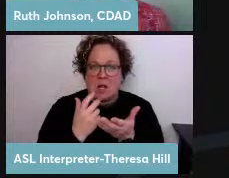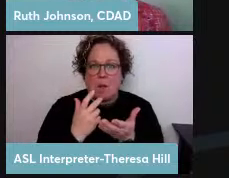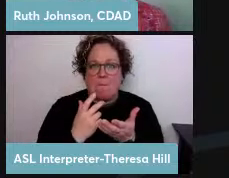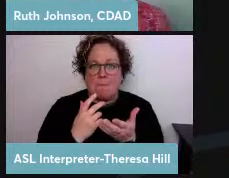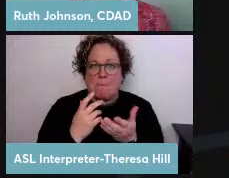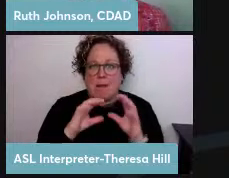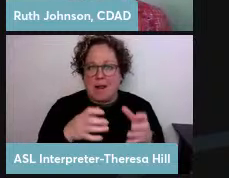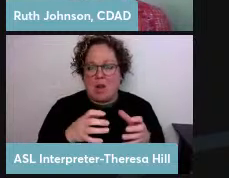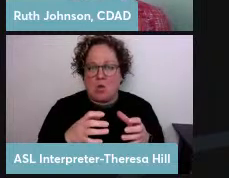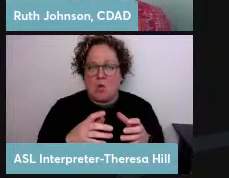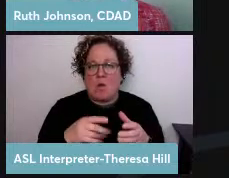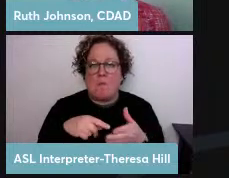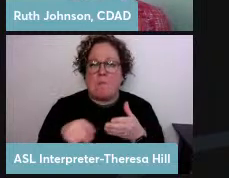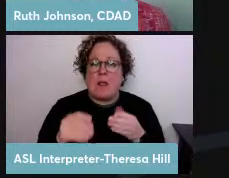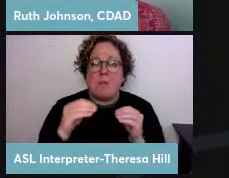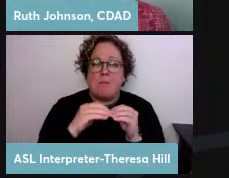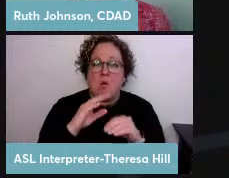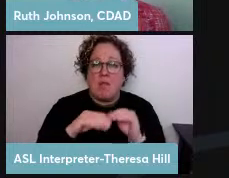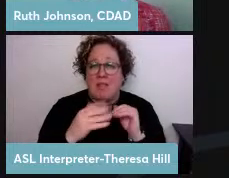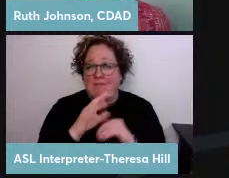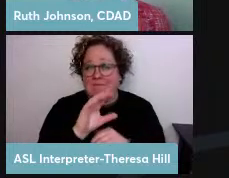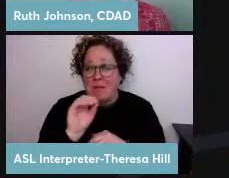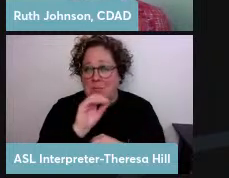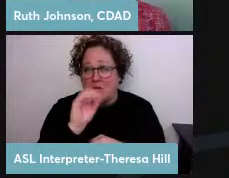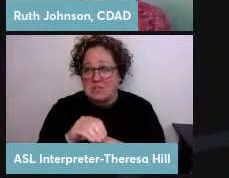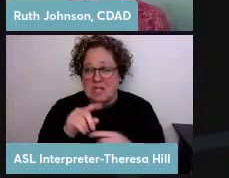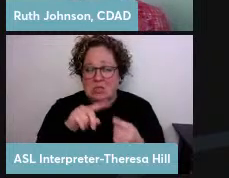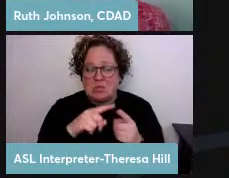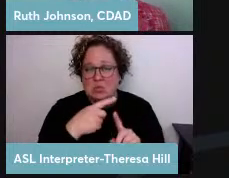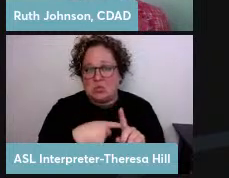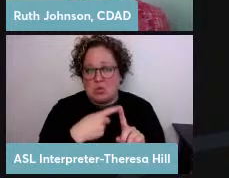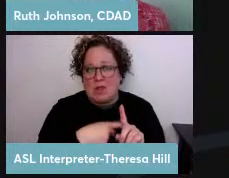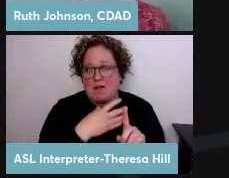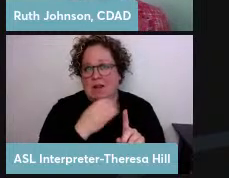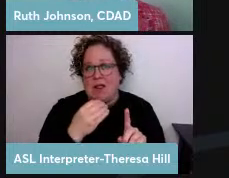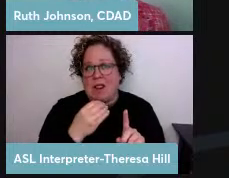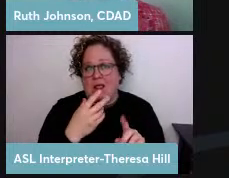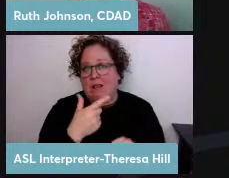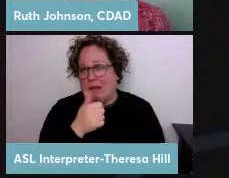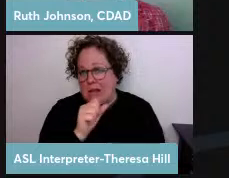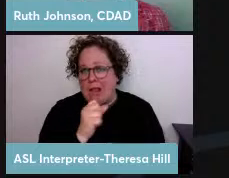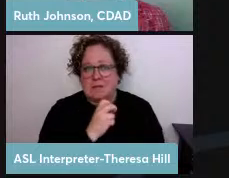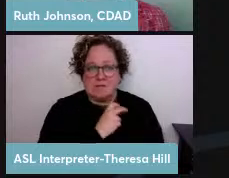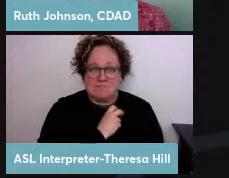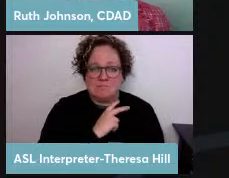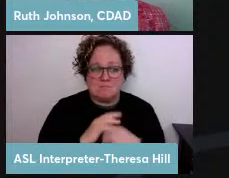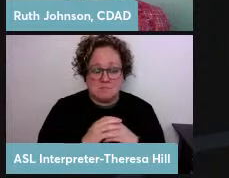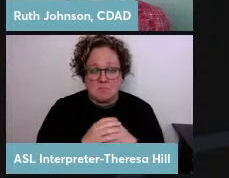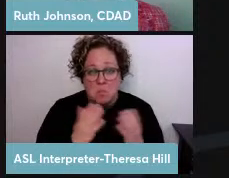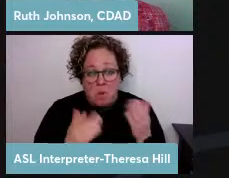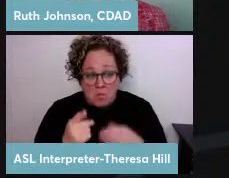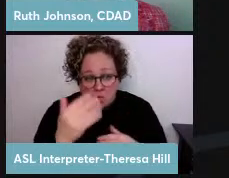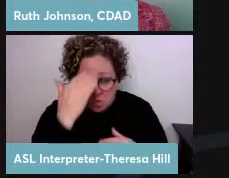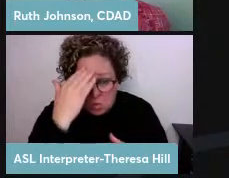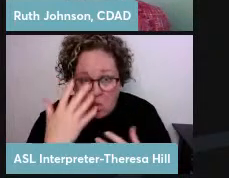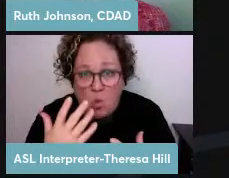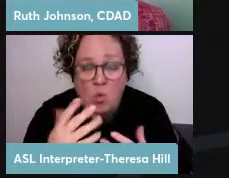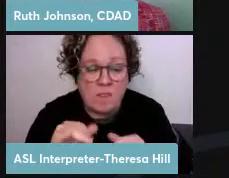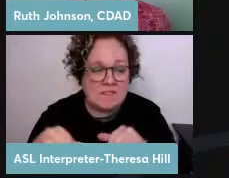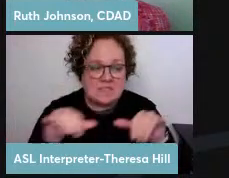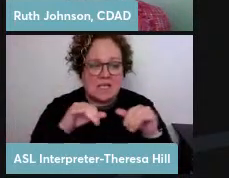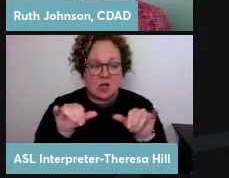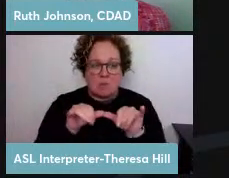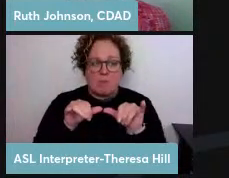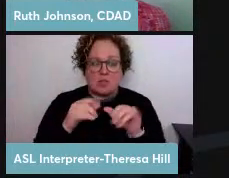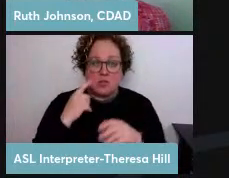than 50% of their income towards rent and utilities. And as probably you know, the standard measure of housing affordability is